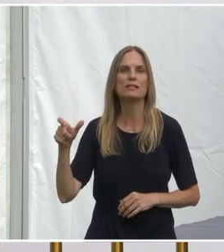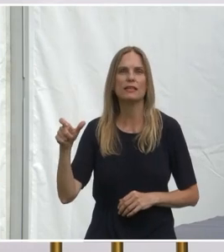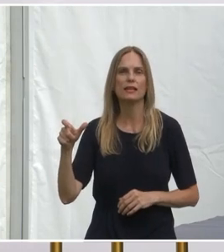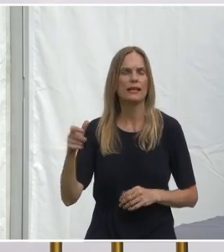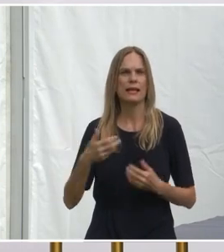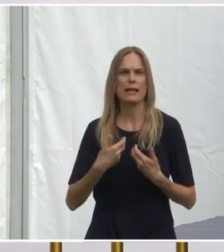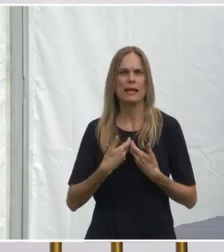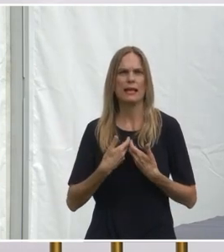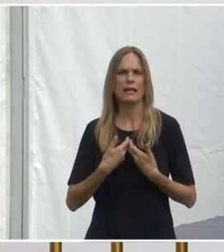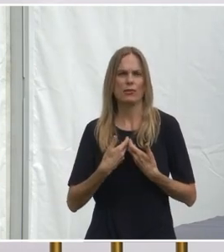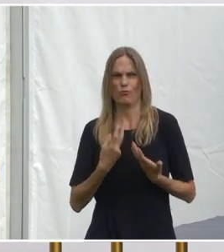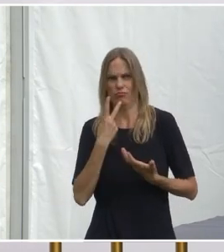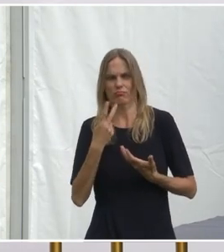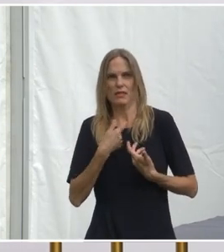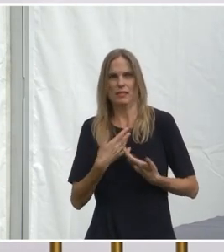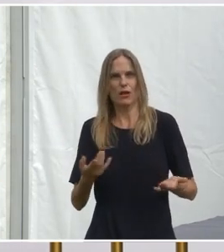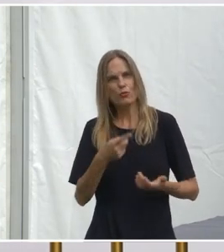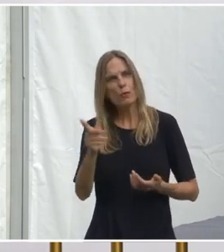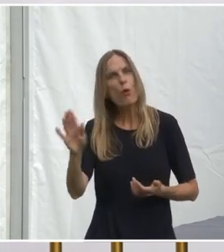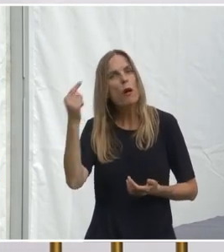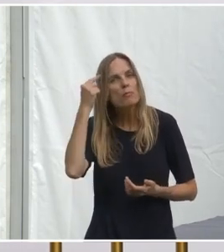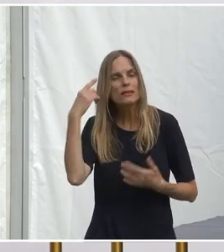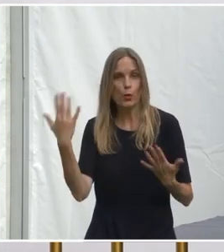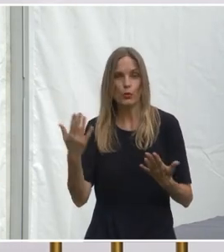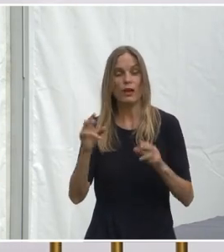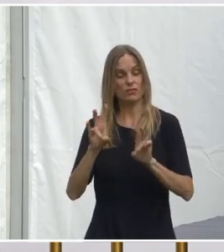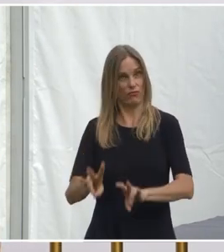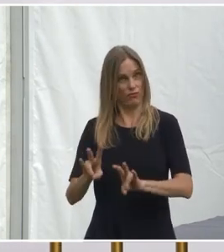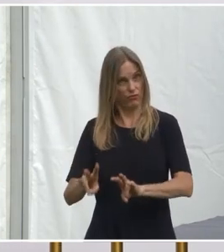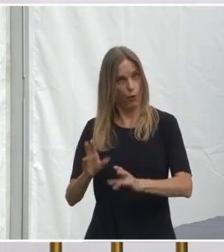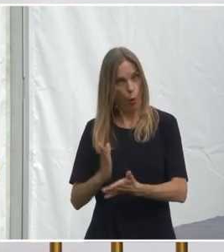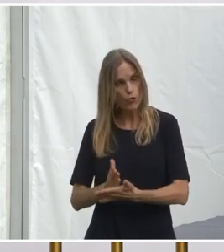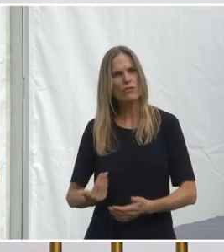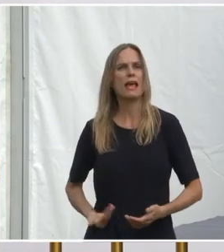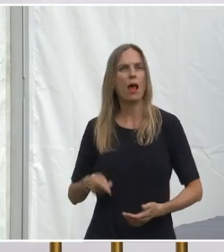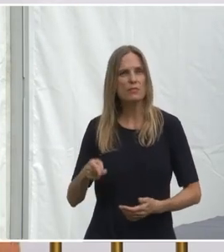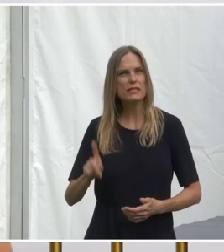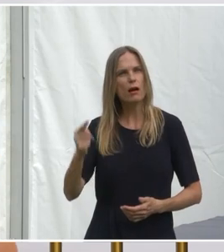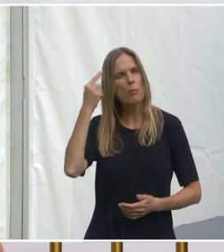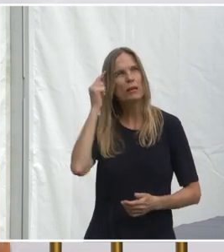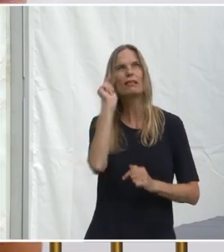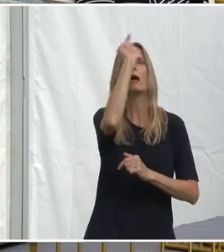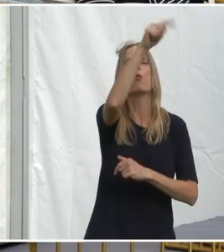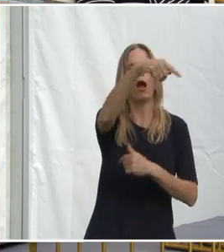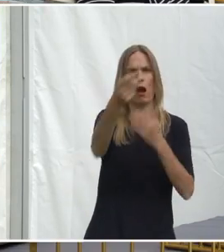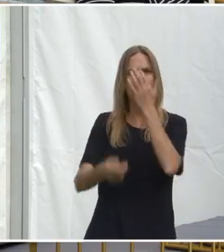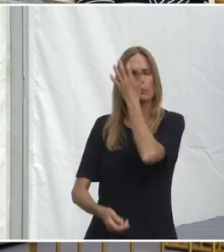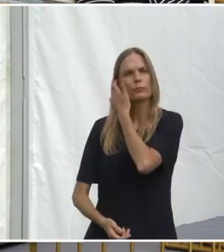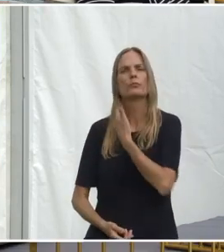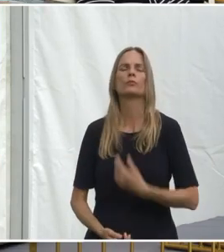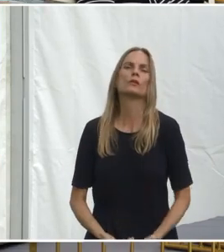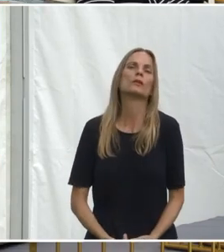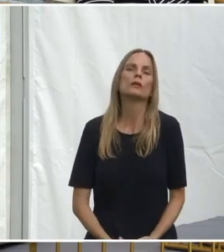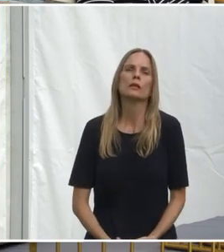how they still think like that. They live here, they are physically here, but their minds are somewhere else. Yeah, I have